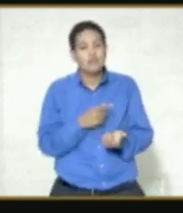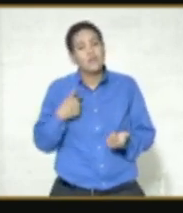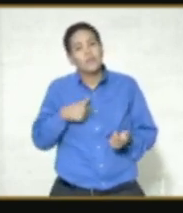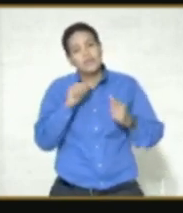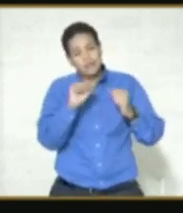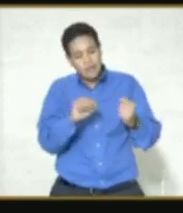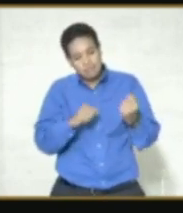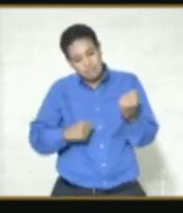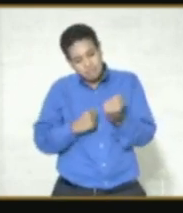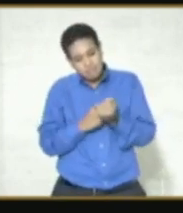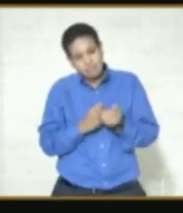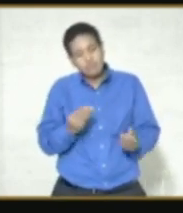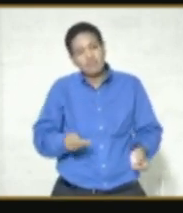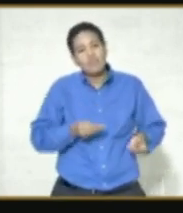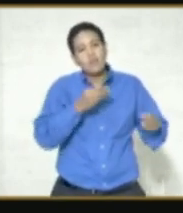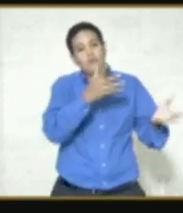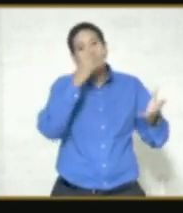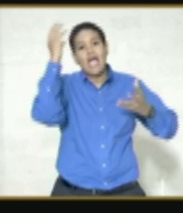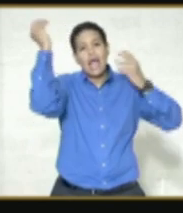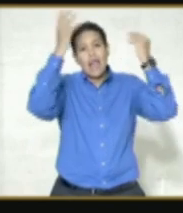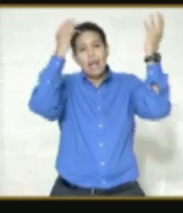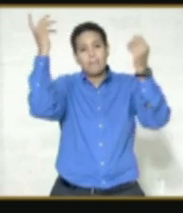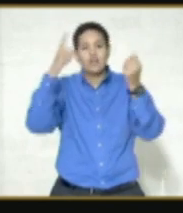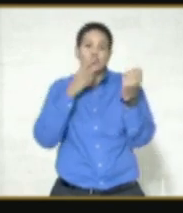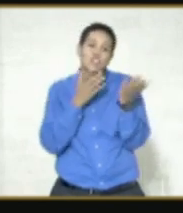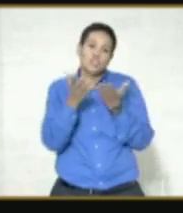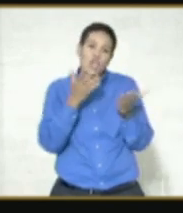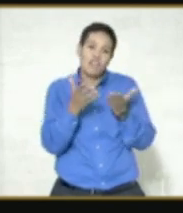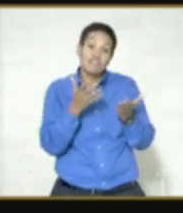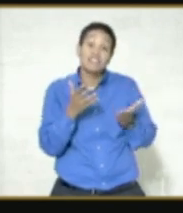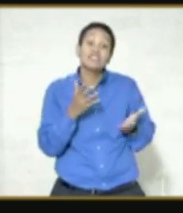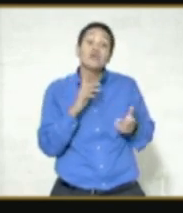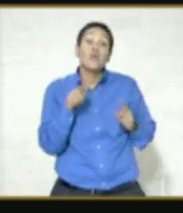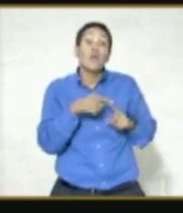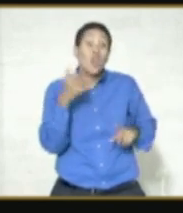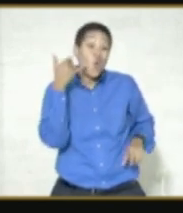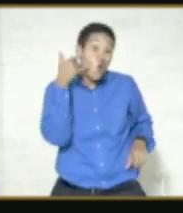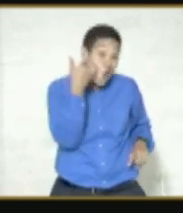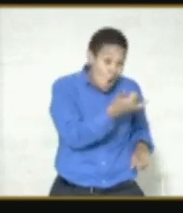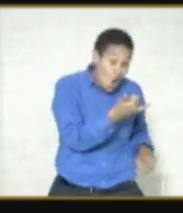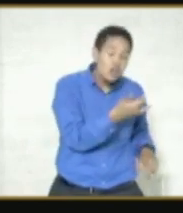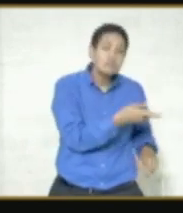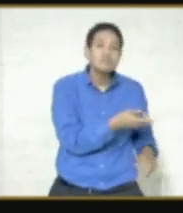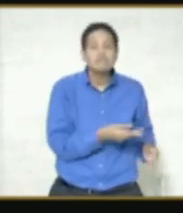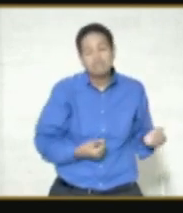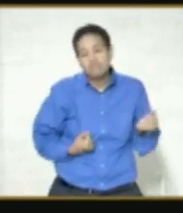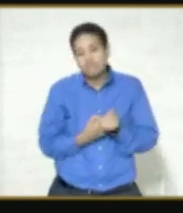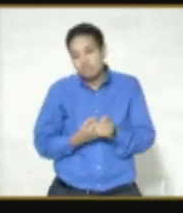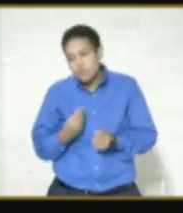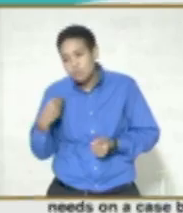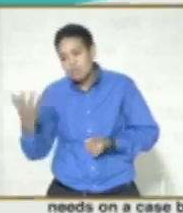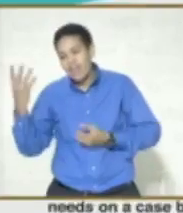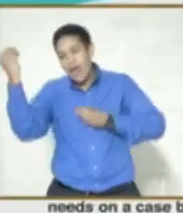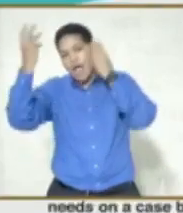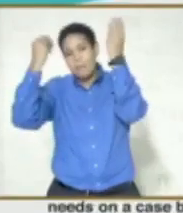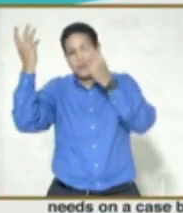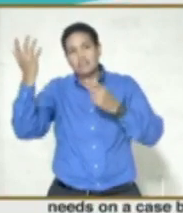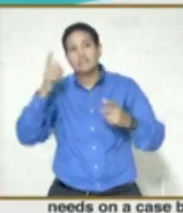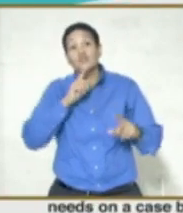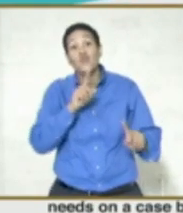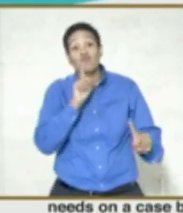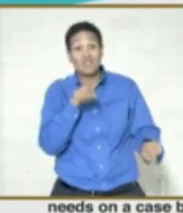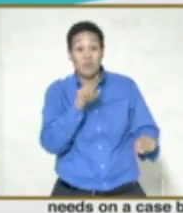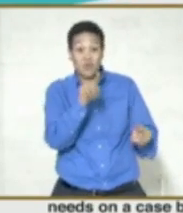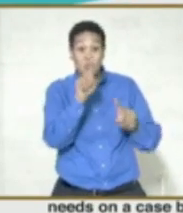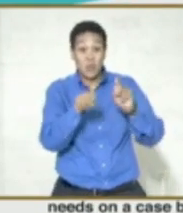able to provide ambulance services once we are called to provide those services. So in response to the